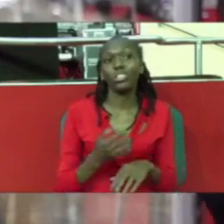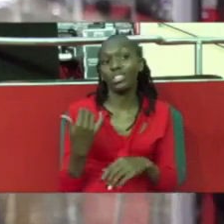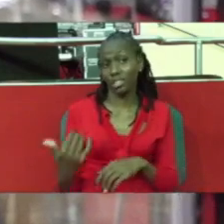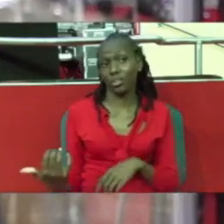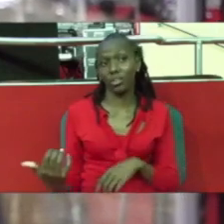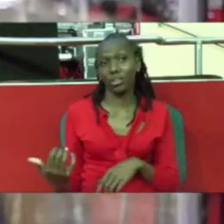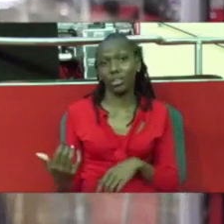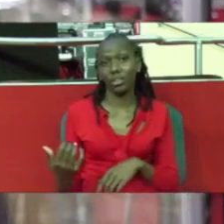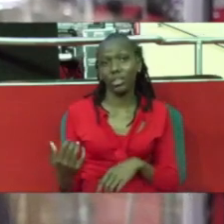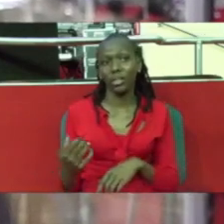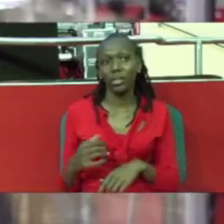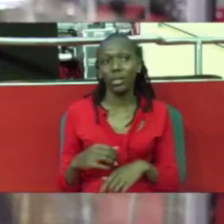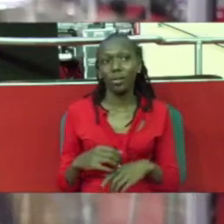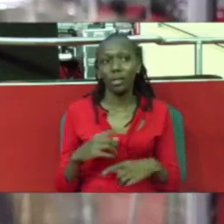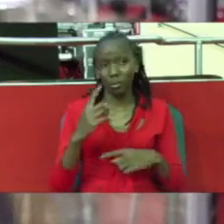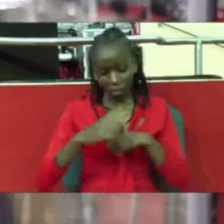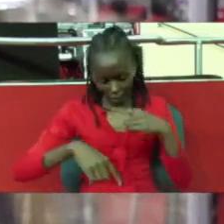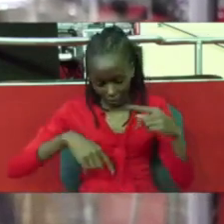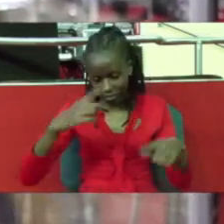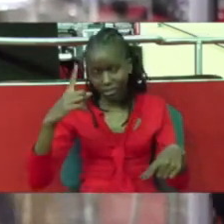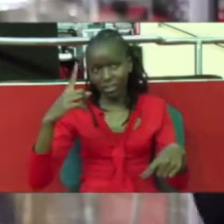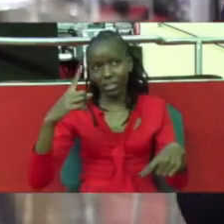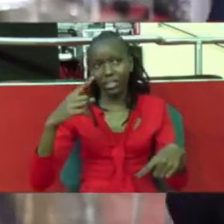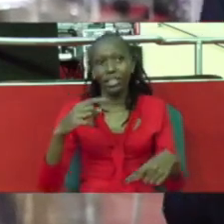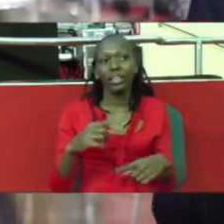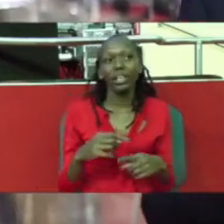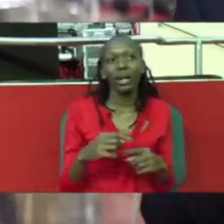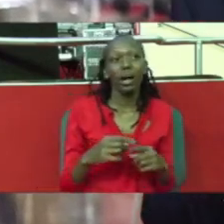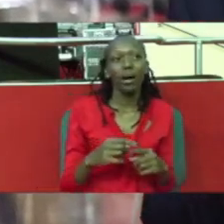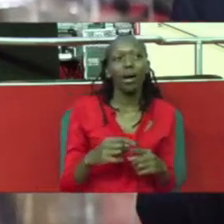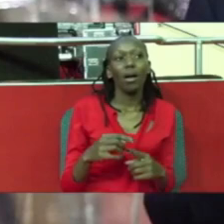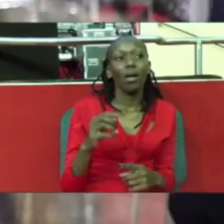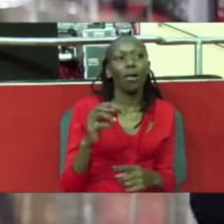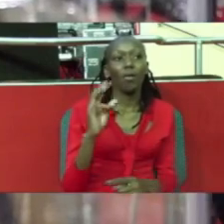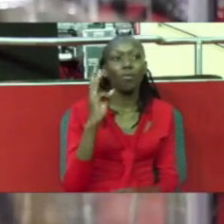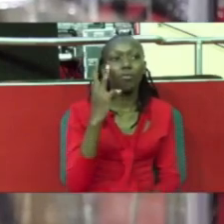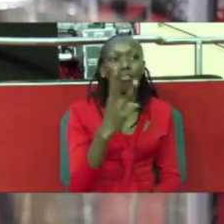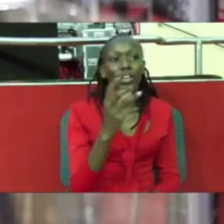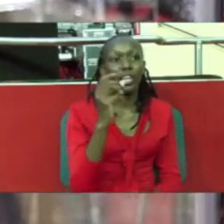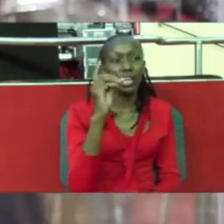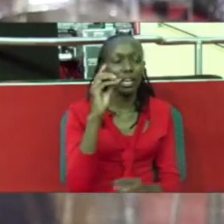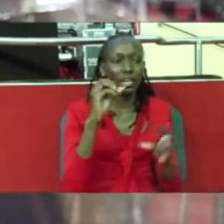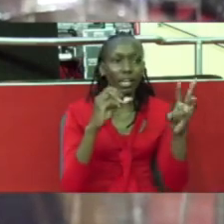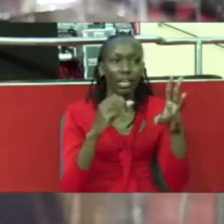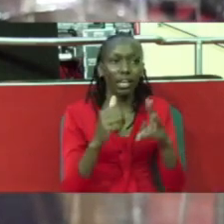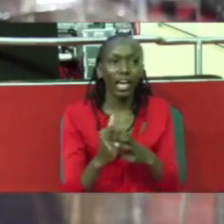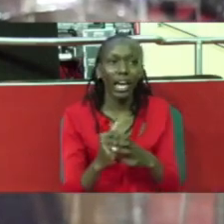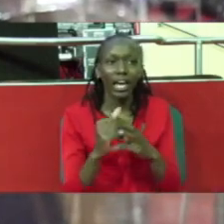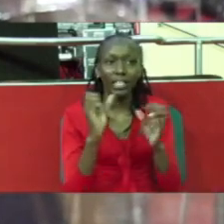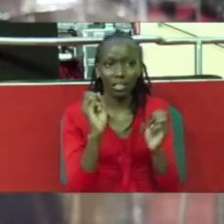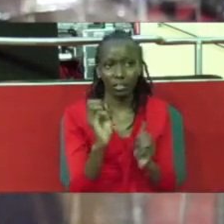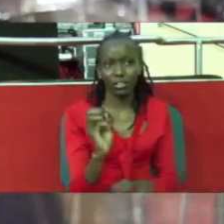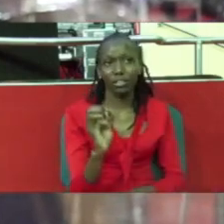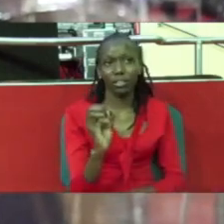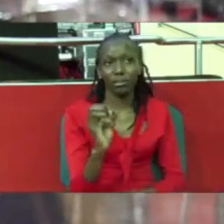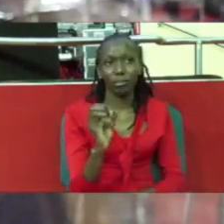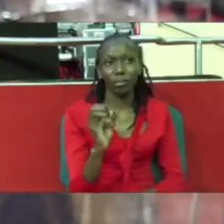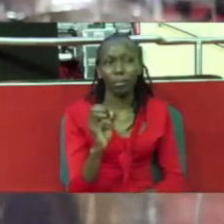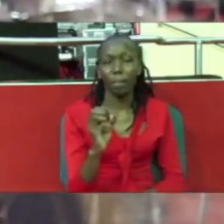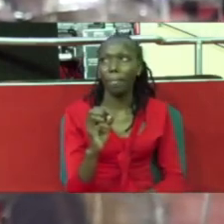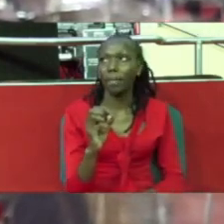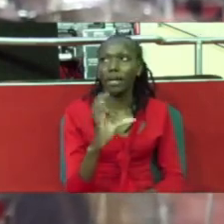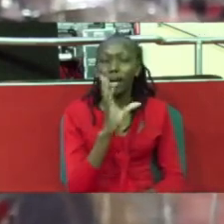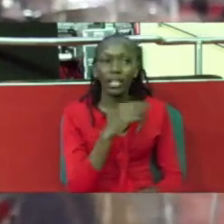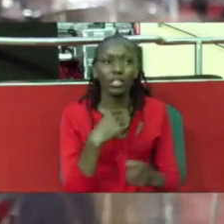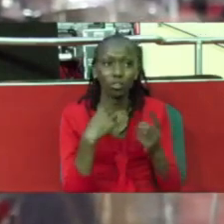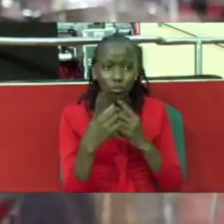done very well. She had 390 marks. Alikuwa na alama 390. And she told me, teacher, akaniambia mwalimu, I'm sure when